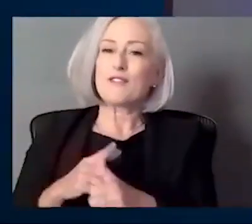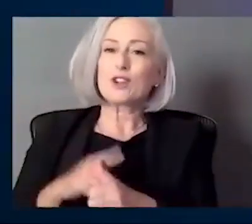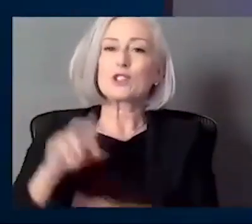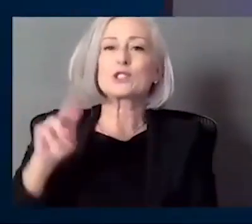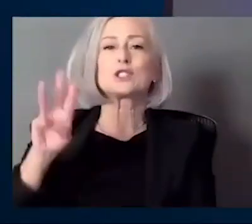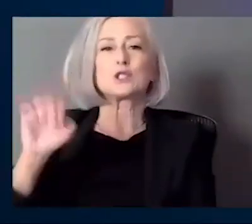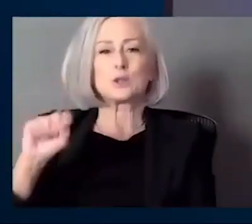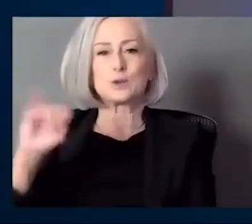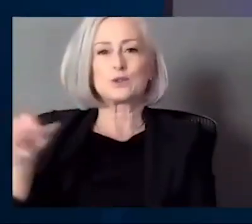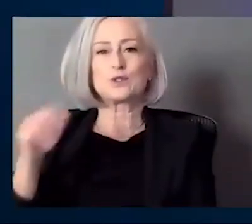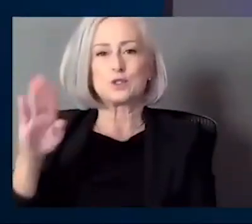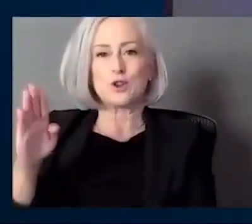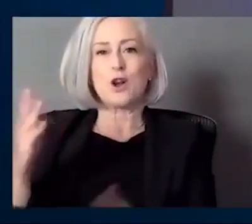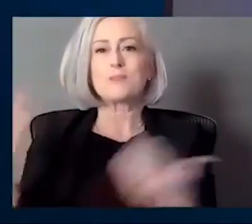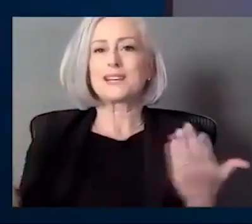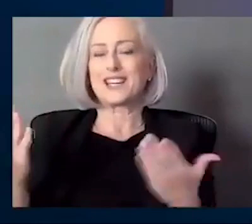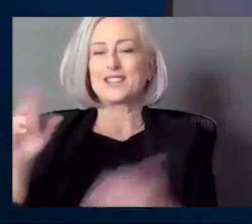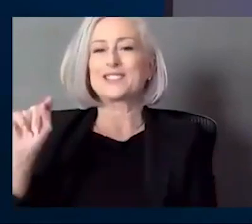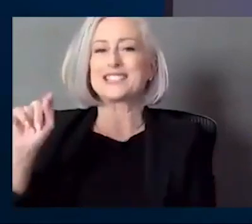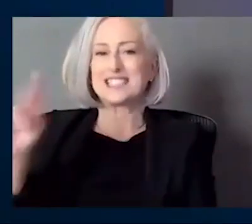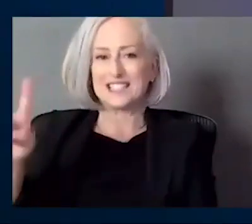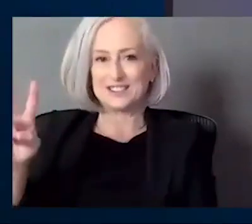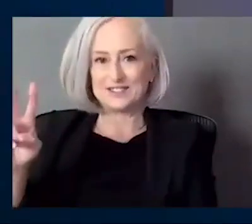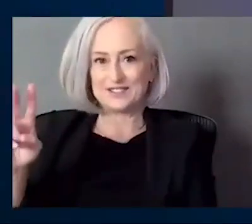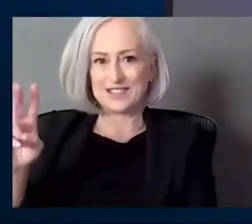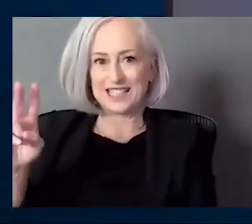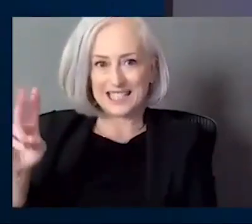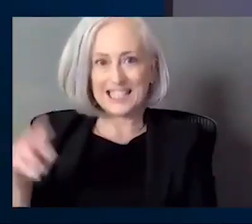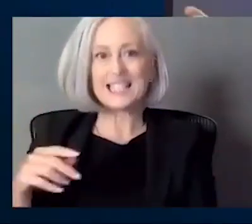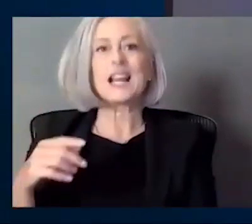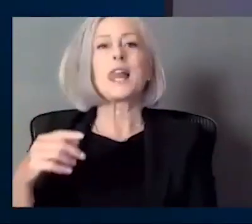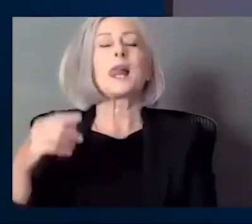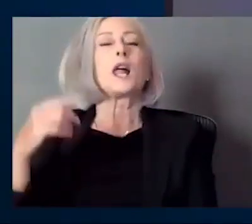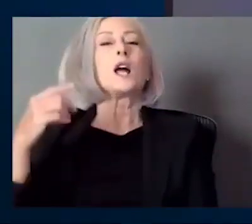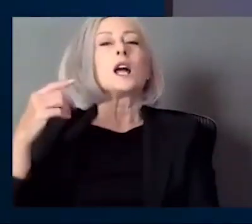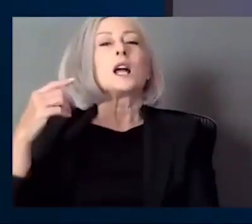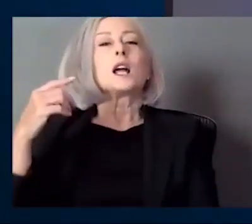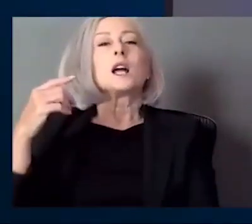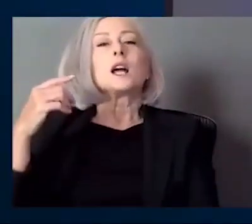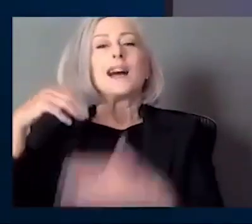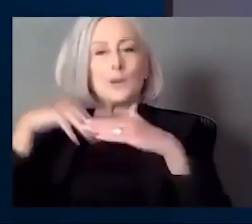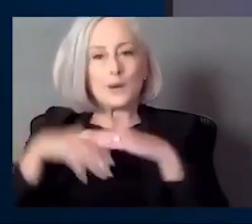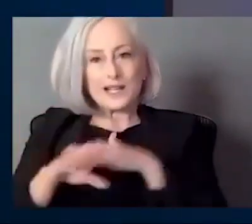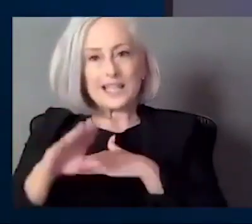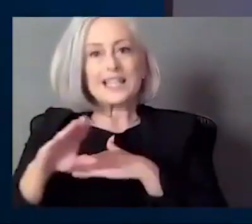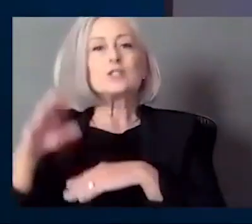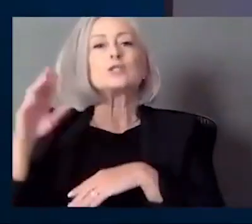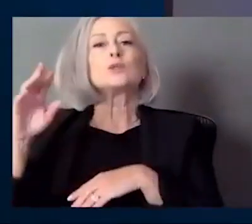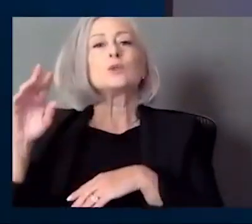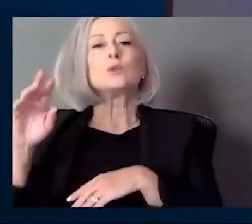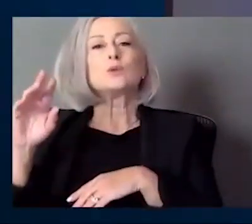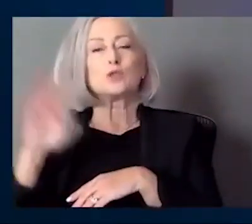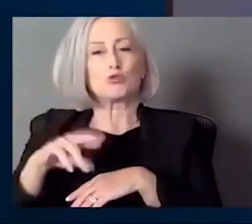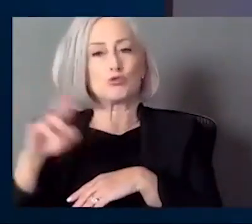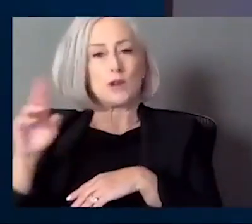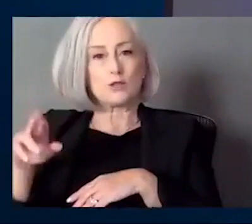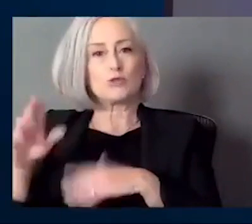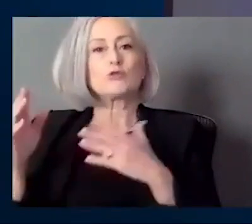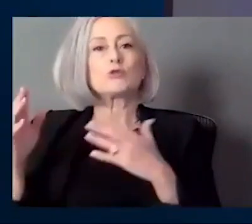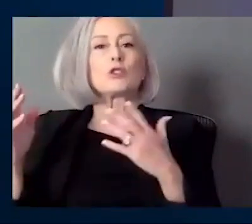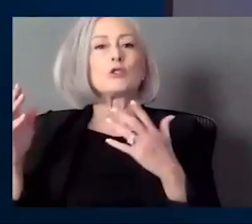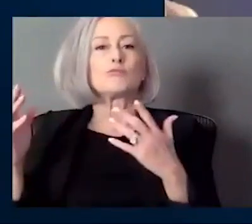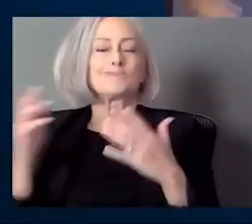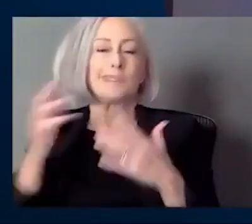so I tripped to the restroom at a restaurant when I got back here in Kansas City. I ran into her, and